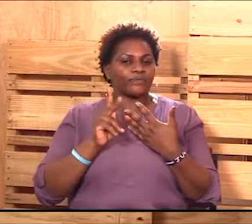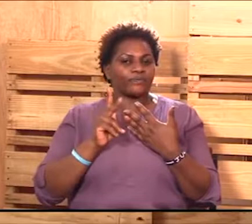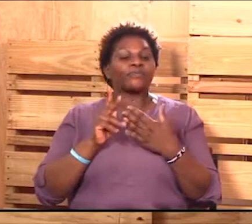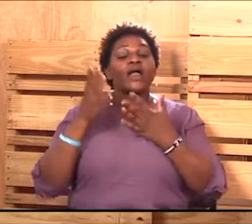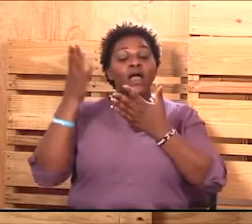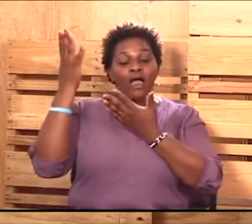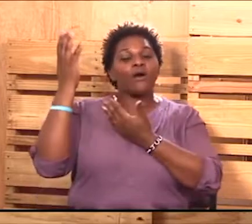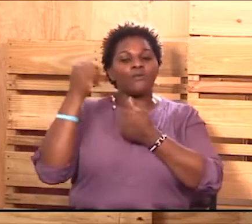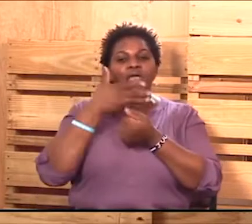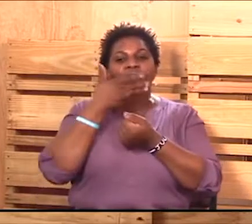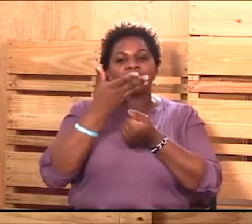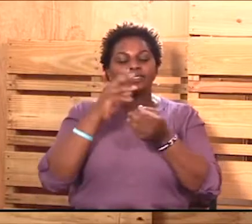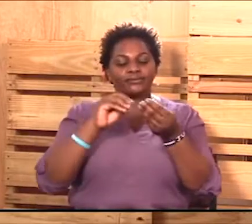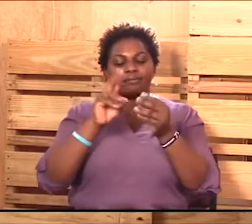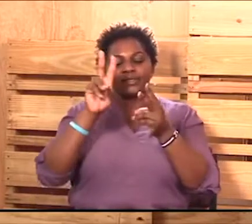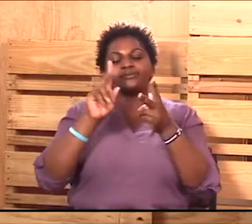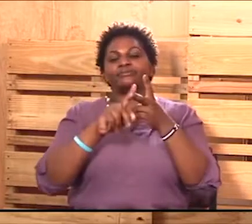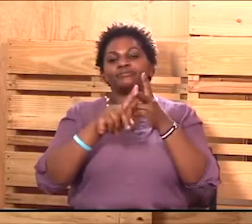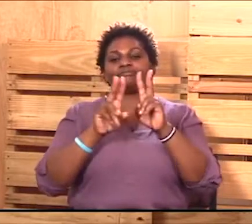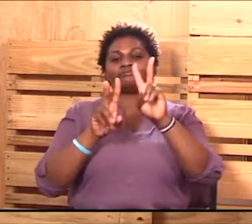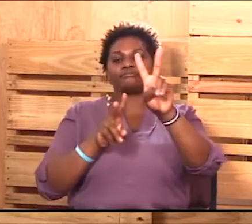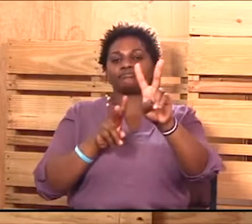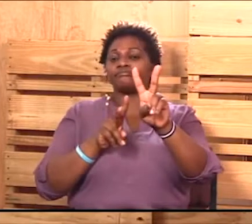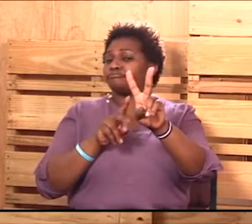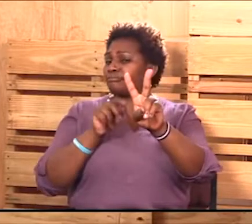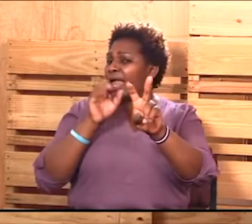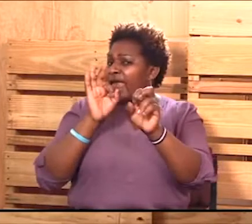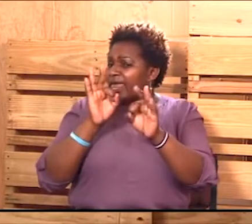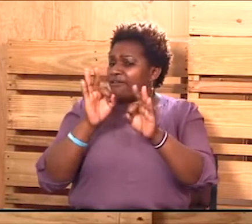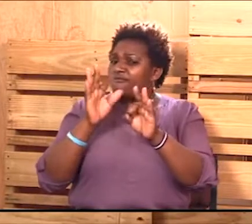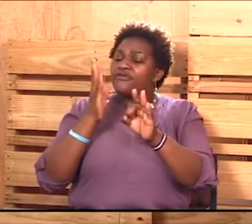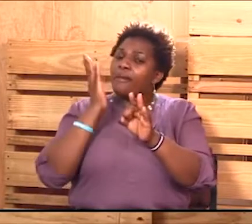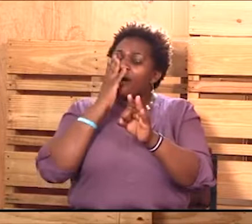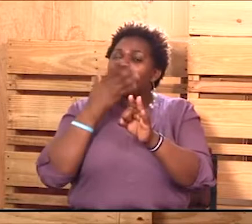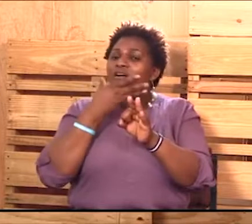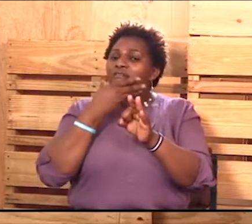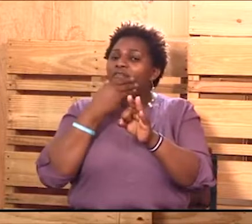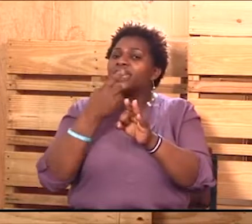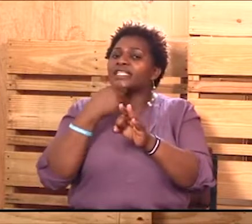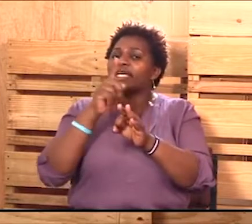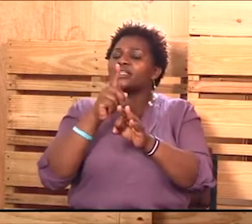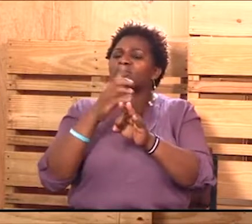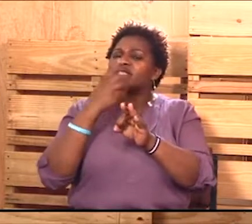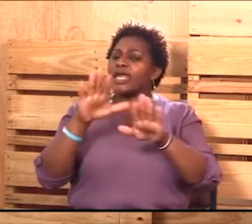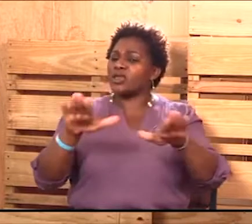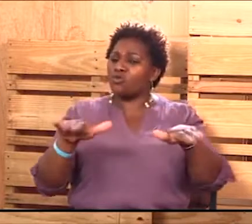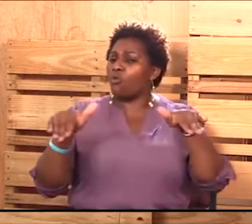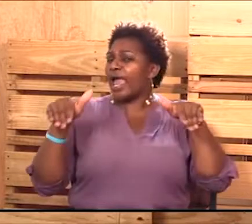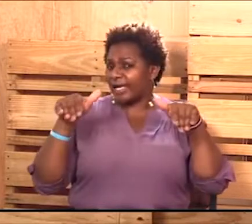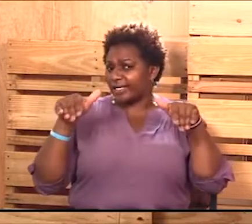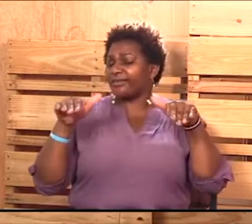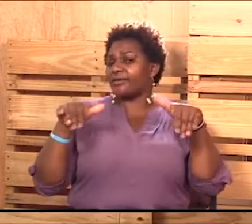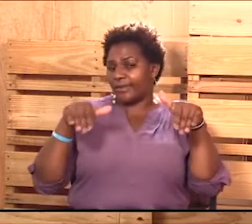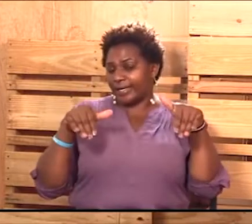I hope you've answered. Another question. What if they tell you to wait? You've asked them, but they've told you to